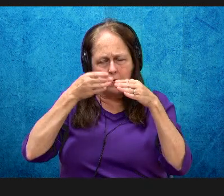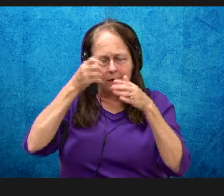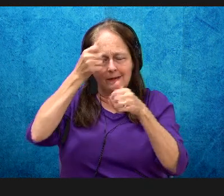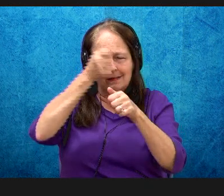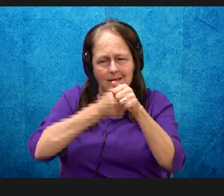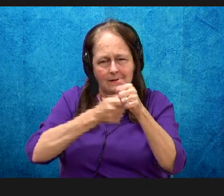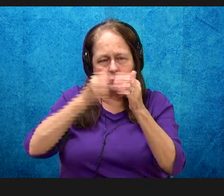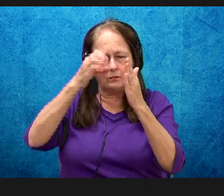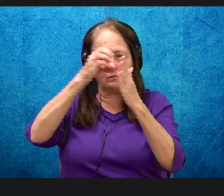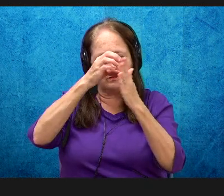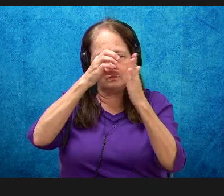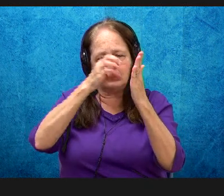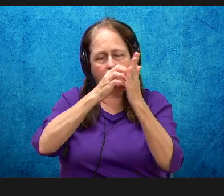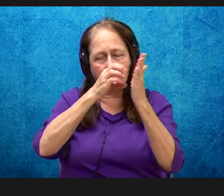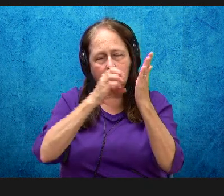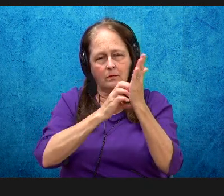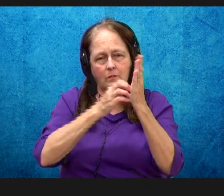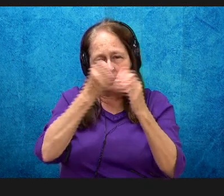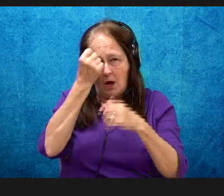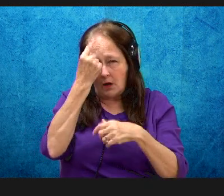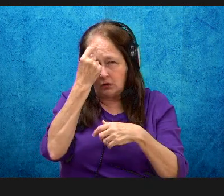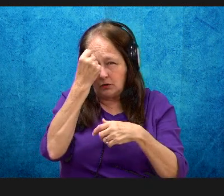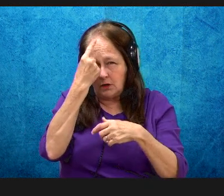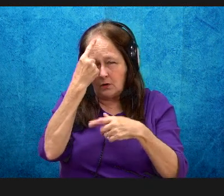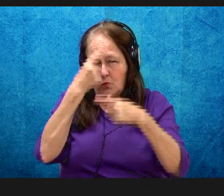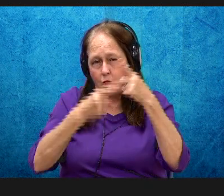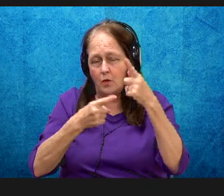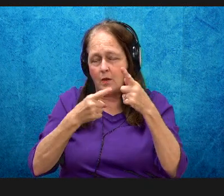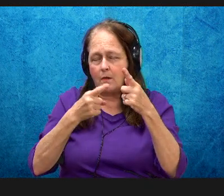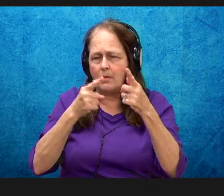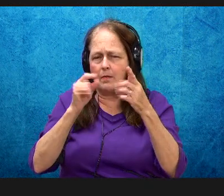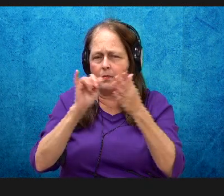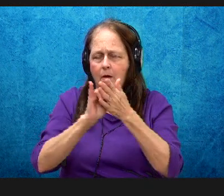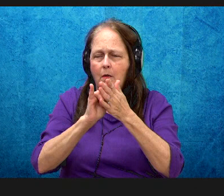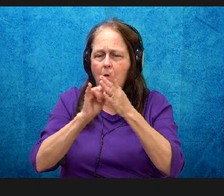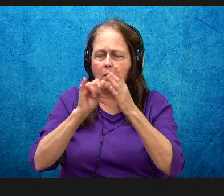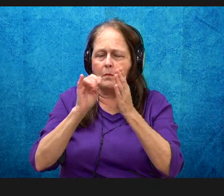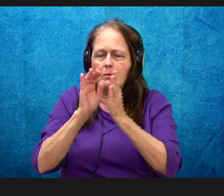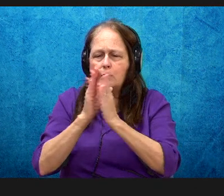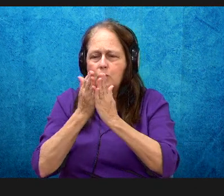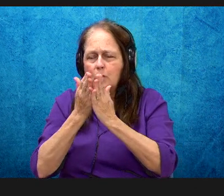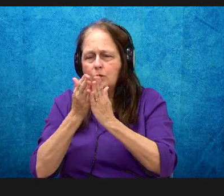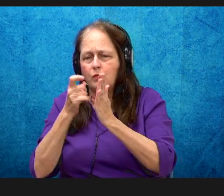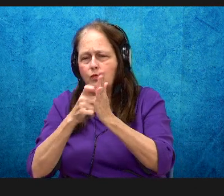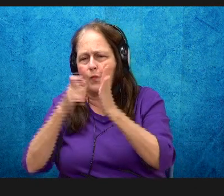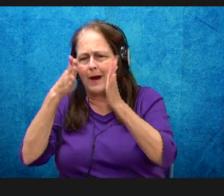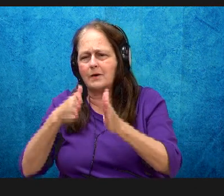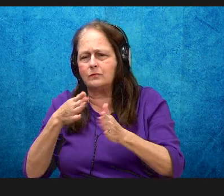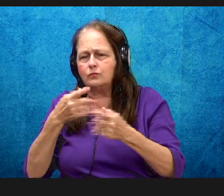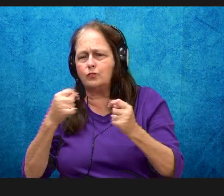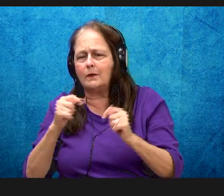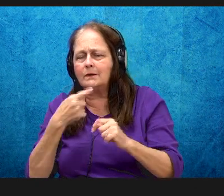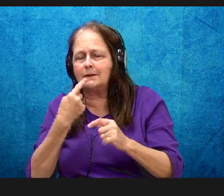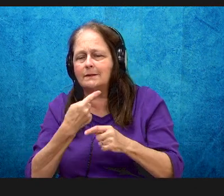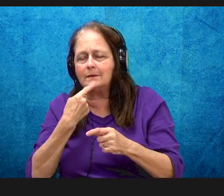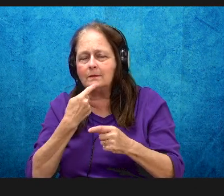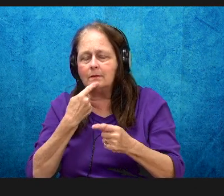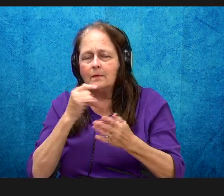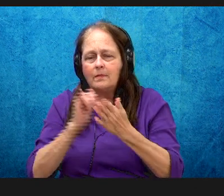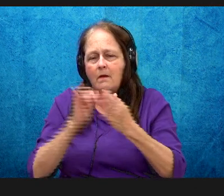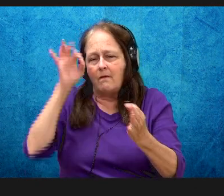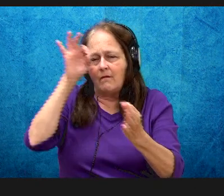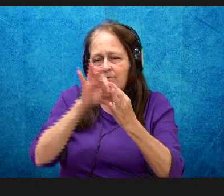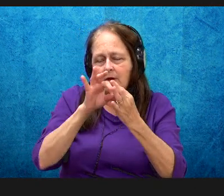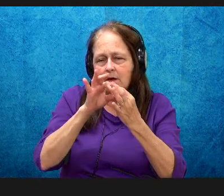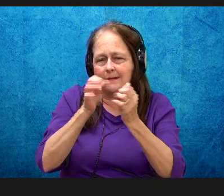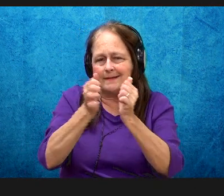of the text and understand what is the author really trying to say? What does he want us to understand? Everything fits together when